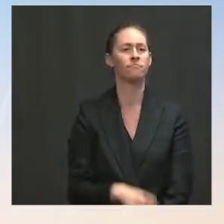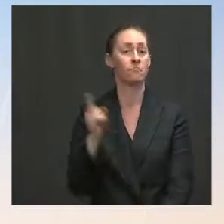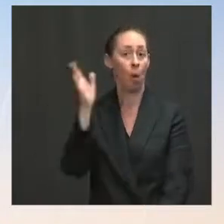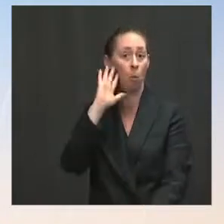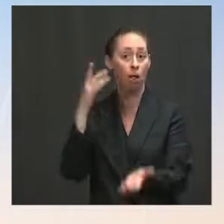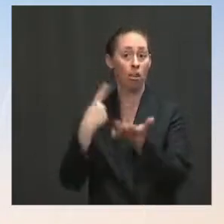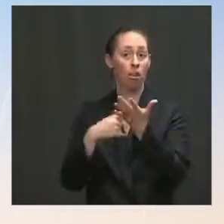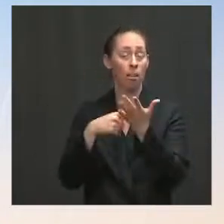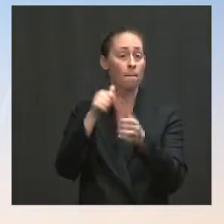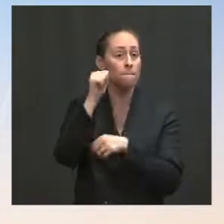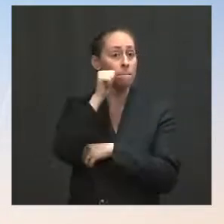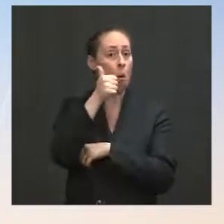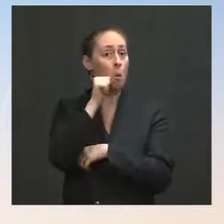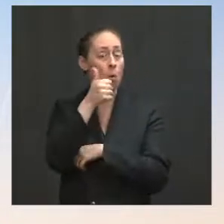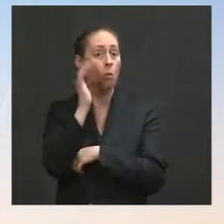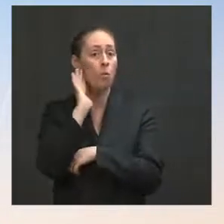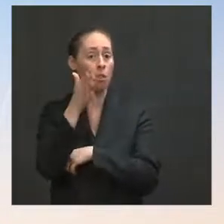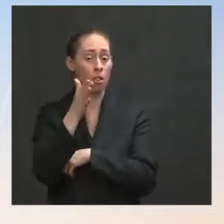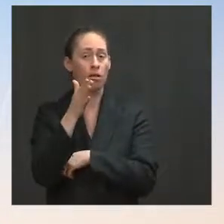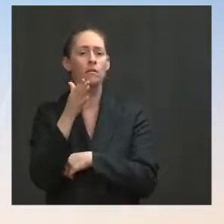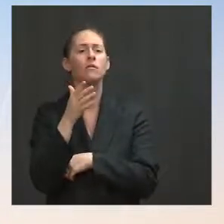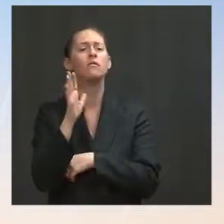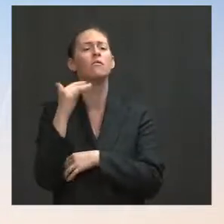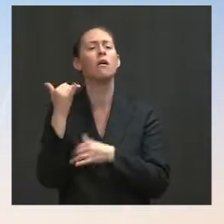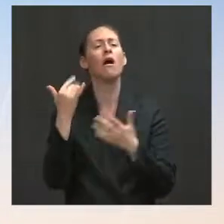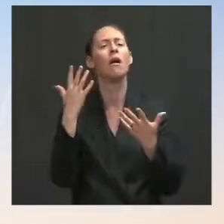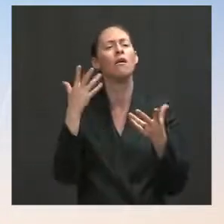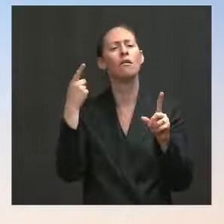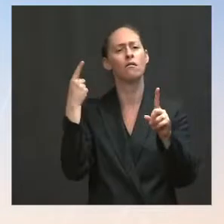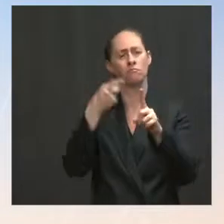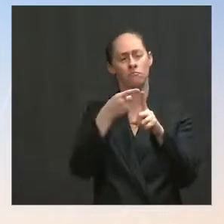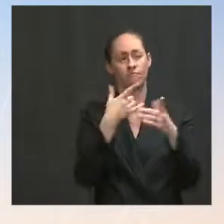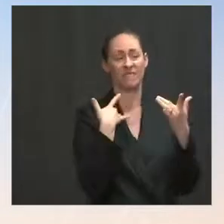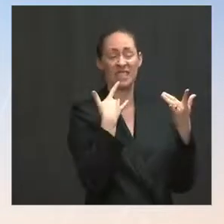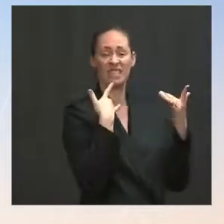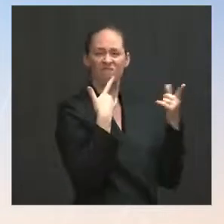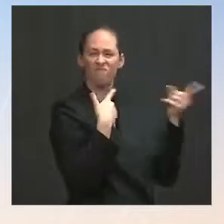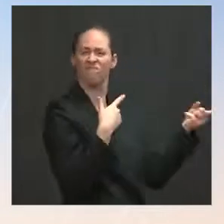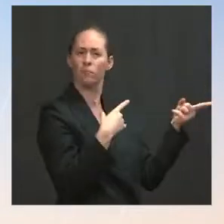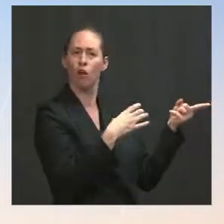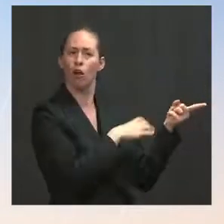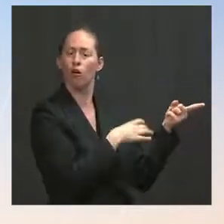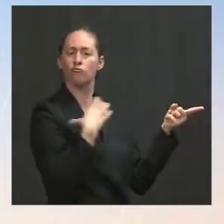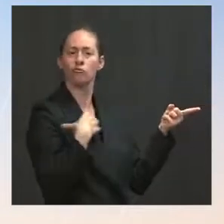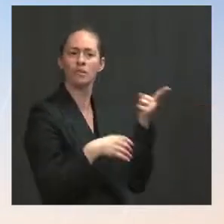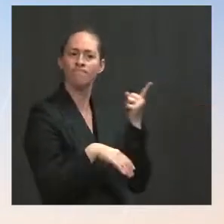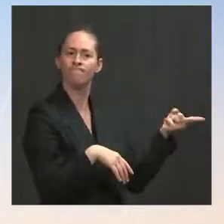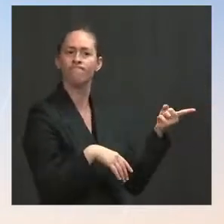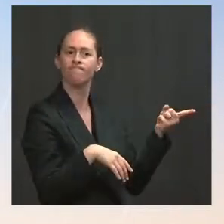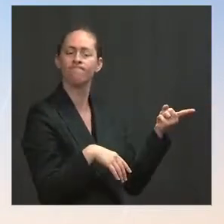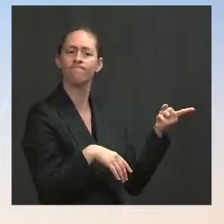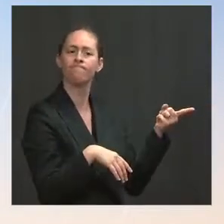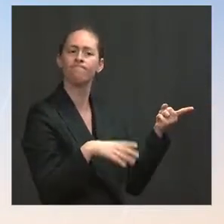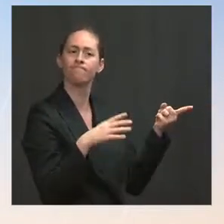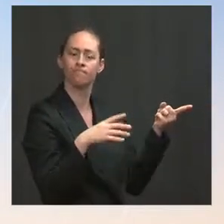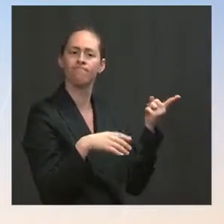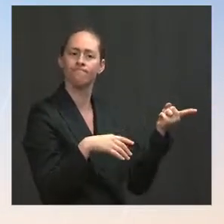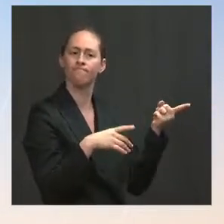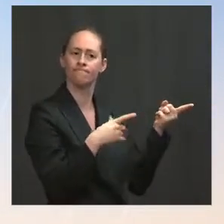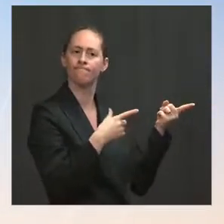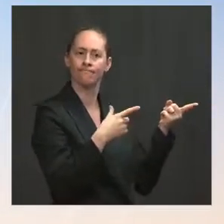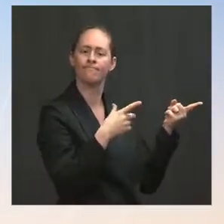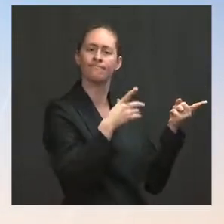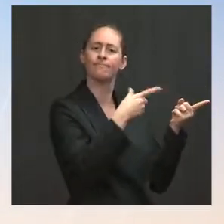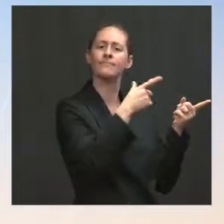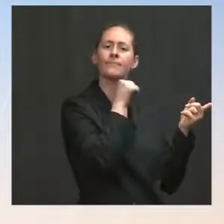the focus back to Congress. And we don't accept the notion, he's an optimist by nature, otherwise he wouldn't be sitting in